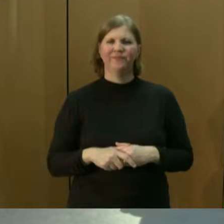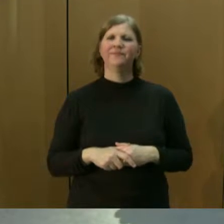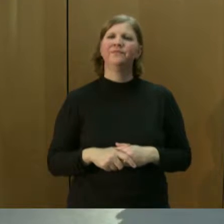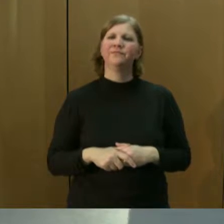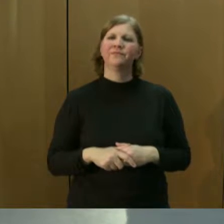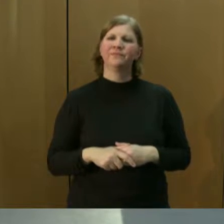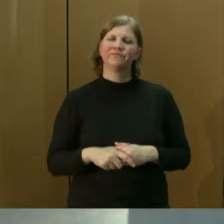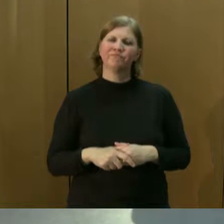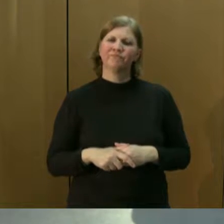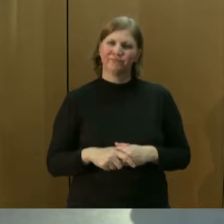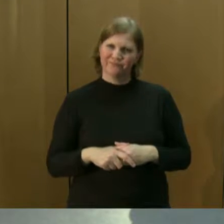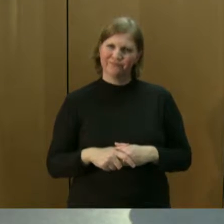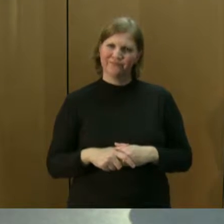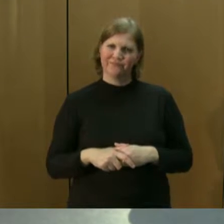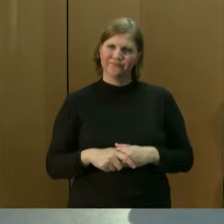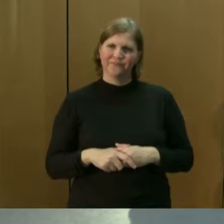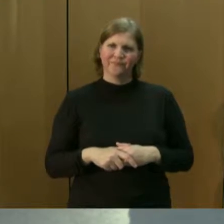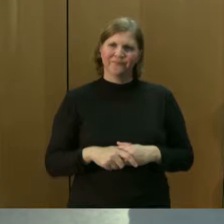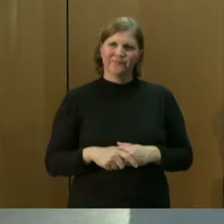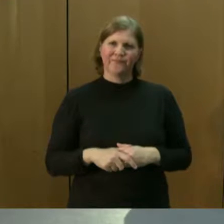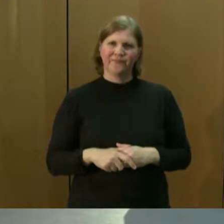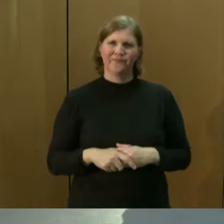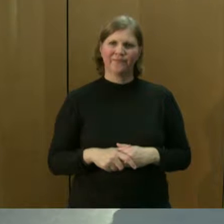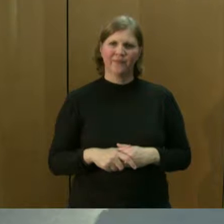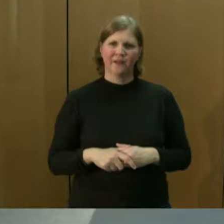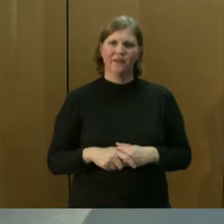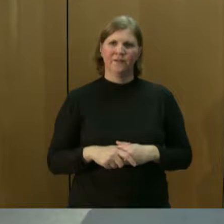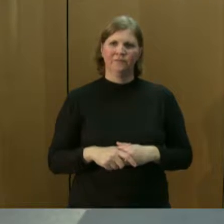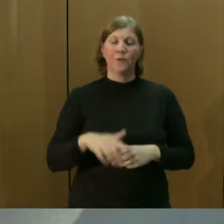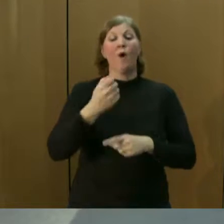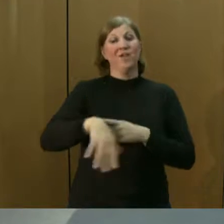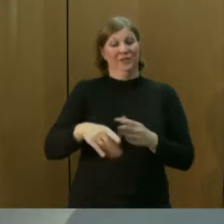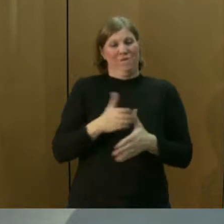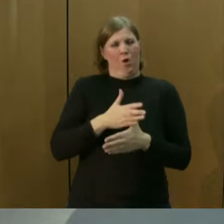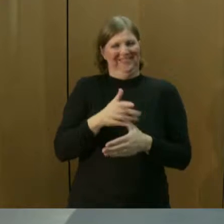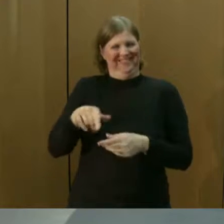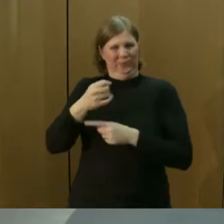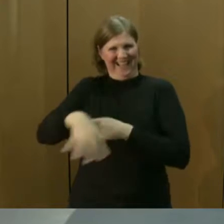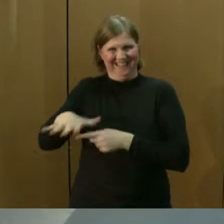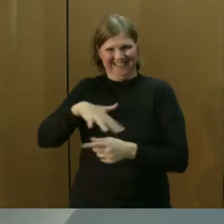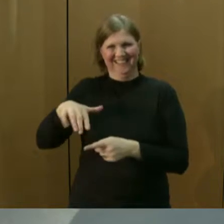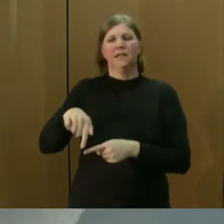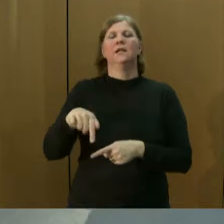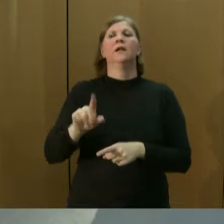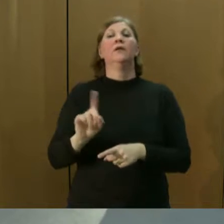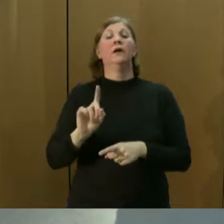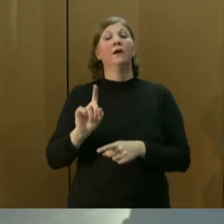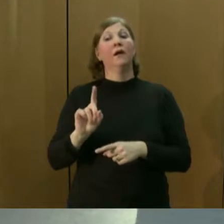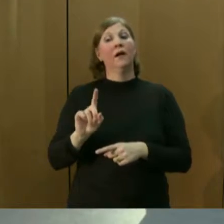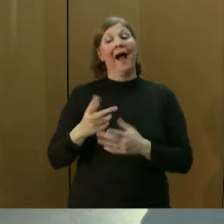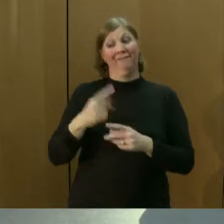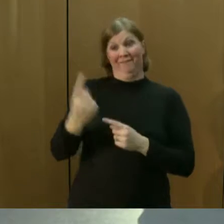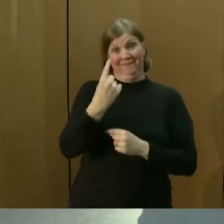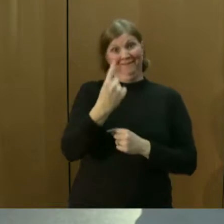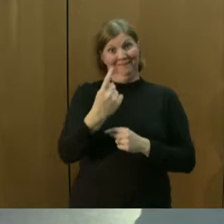So I guess the first thing that we as the Fringe Society would urge you to do if you are considering or if you have decided to bring a show to the